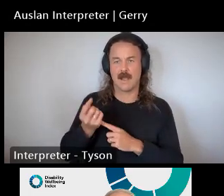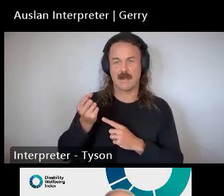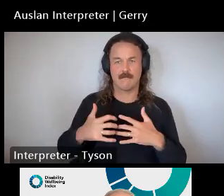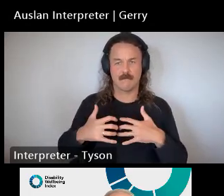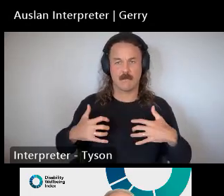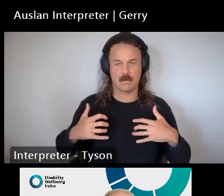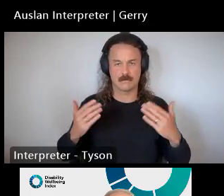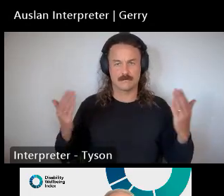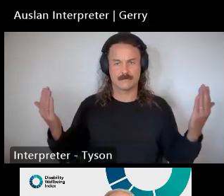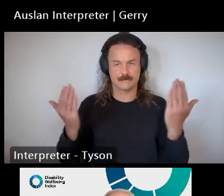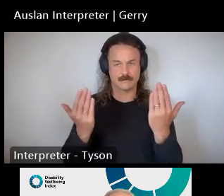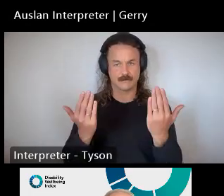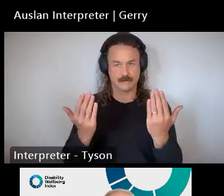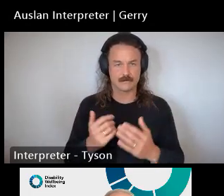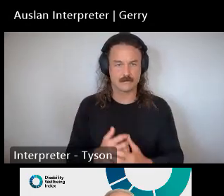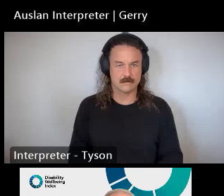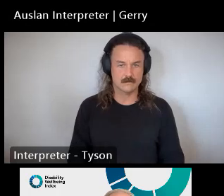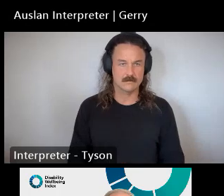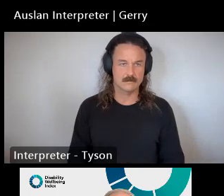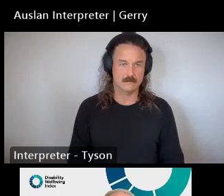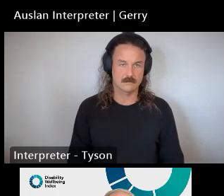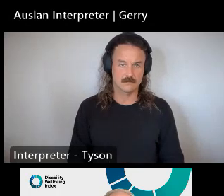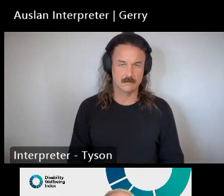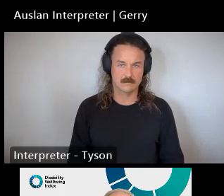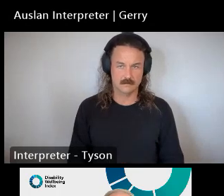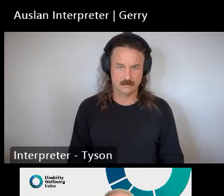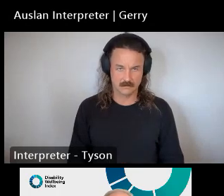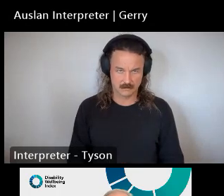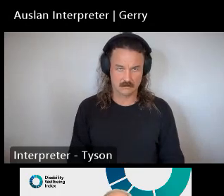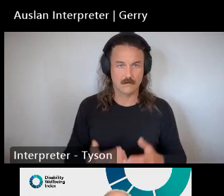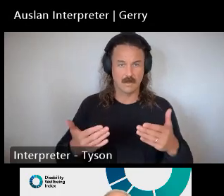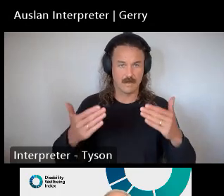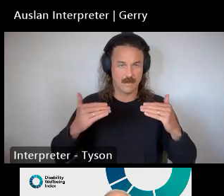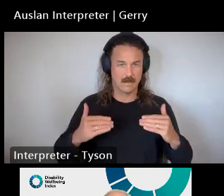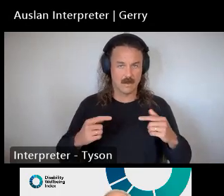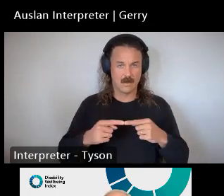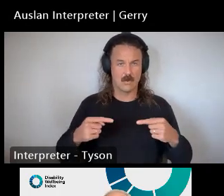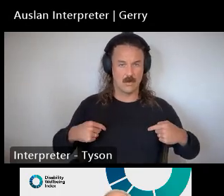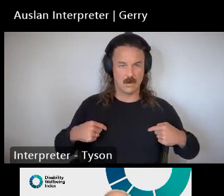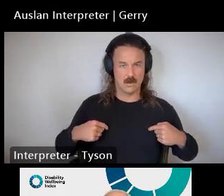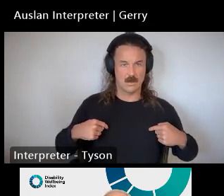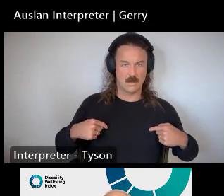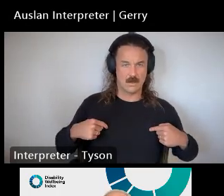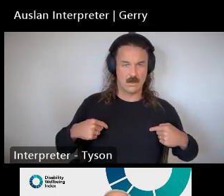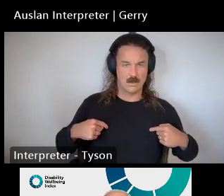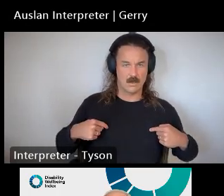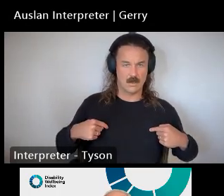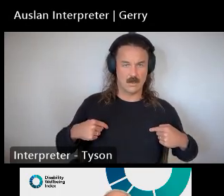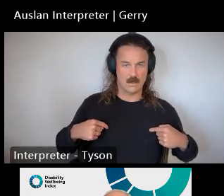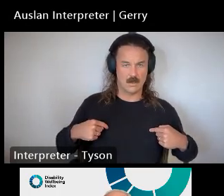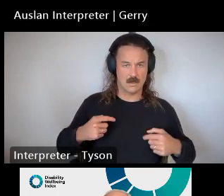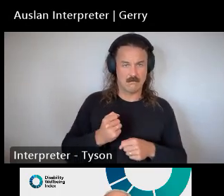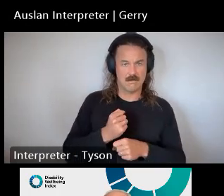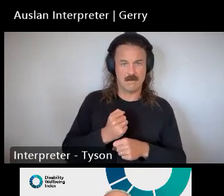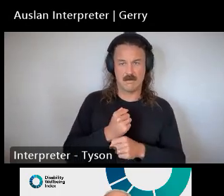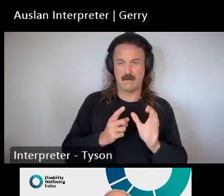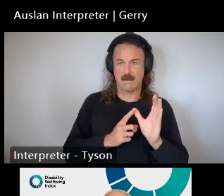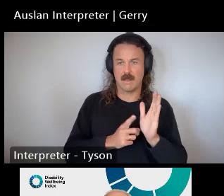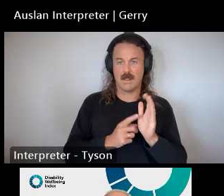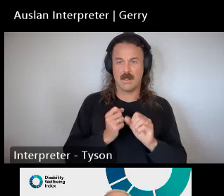classification system being done, we're working on the scoring algorithms. I wouldn't go through this in detail, but it is one of